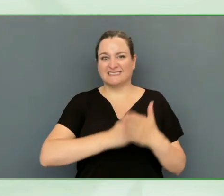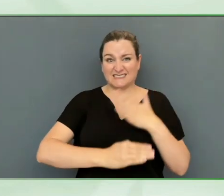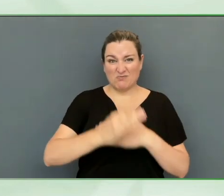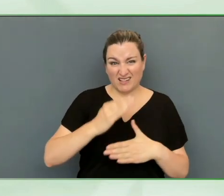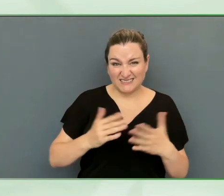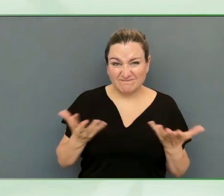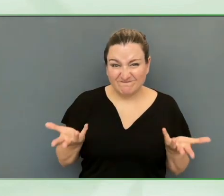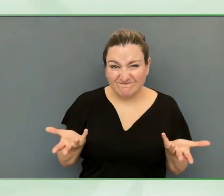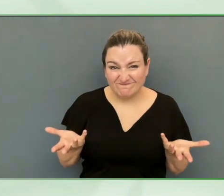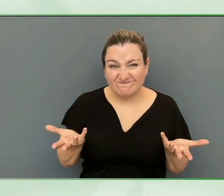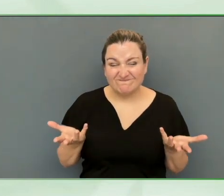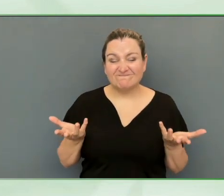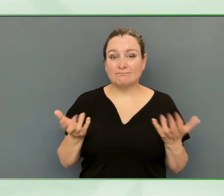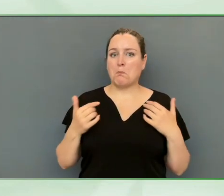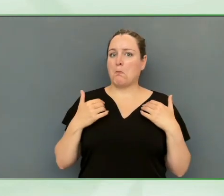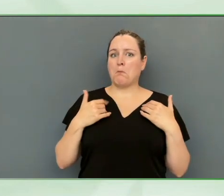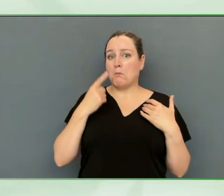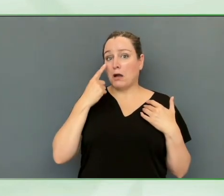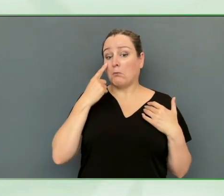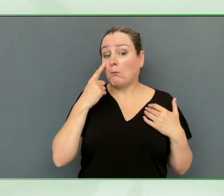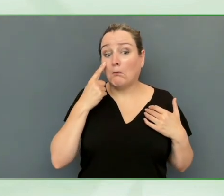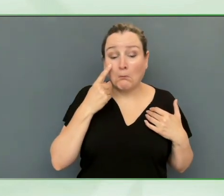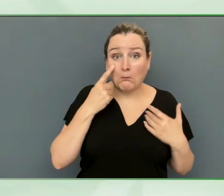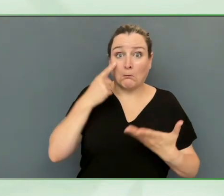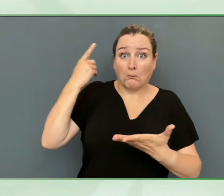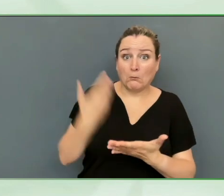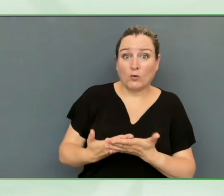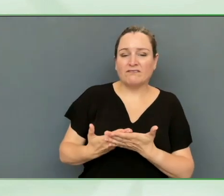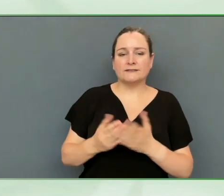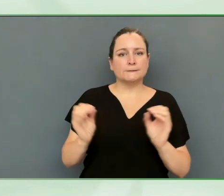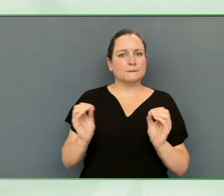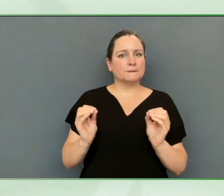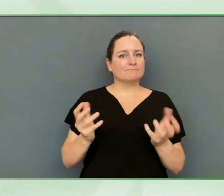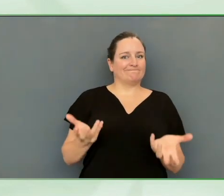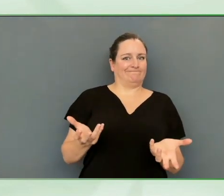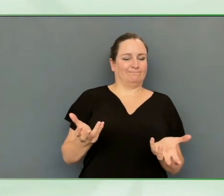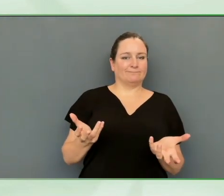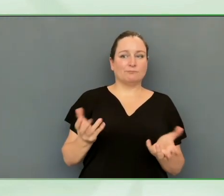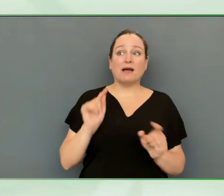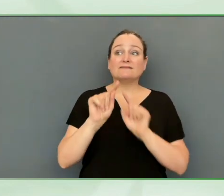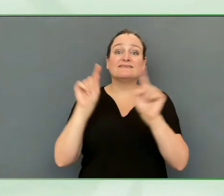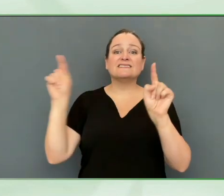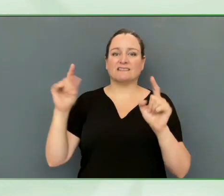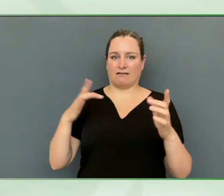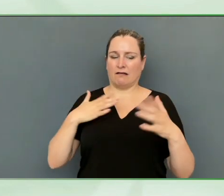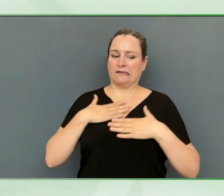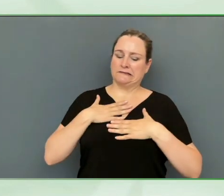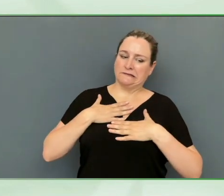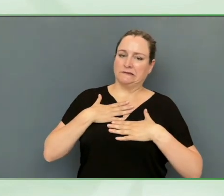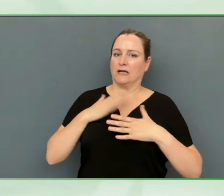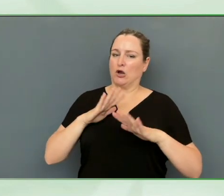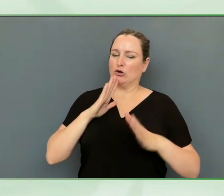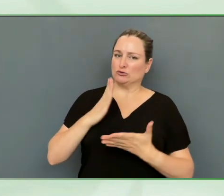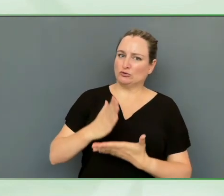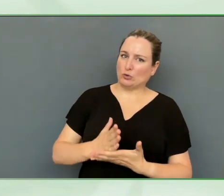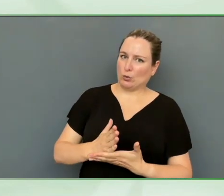show if it has had a negative impact, but some of the science show that it's not going to